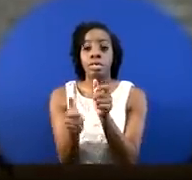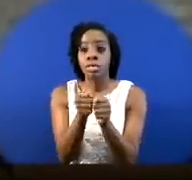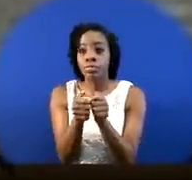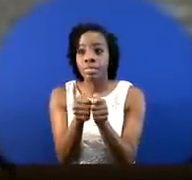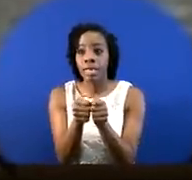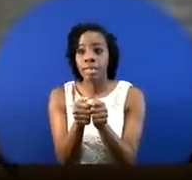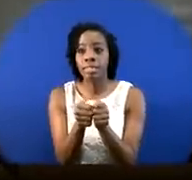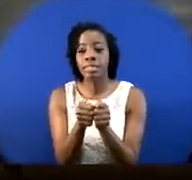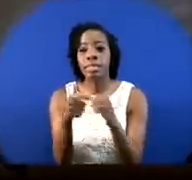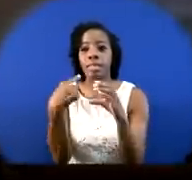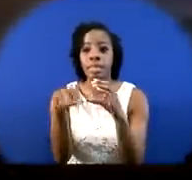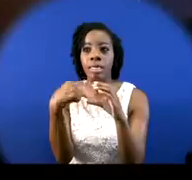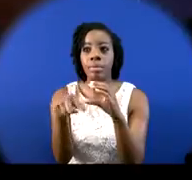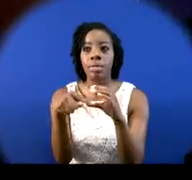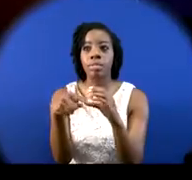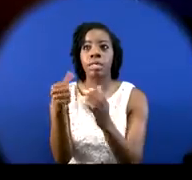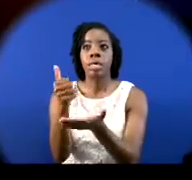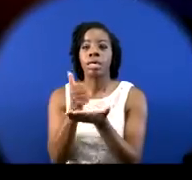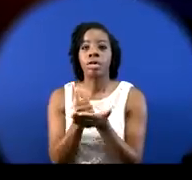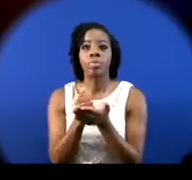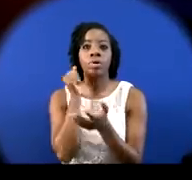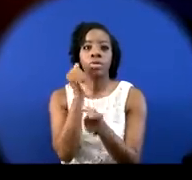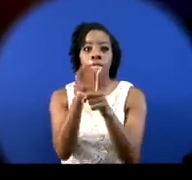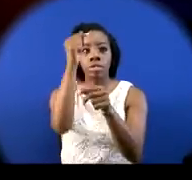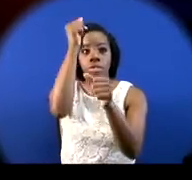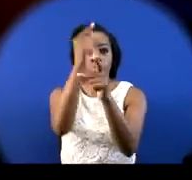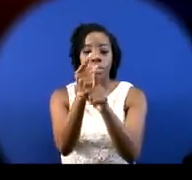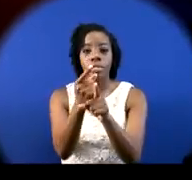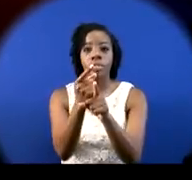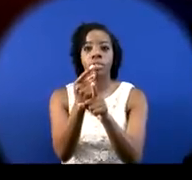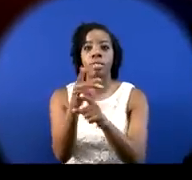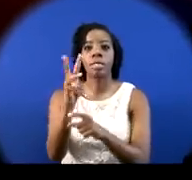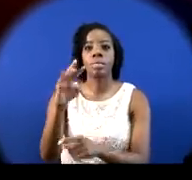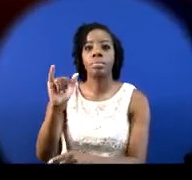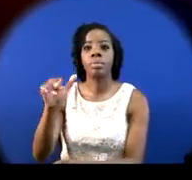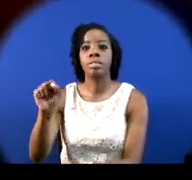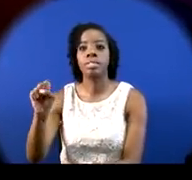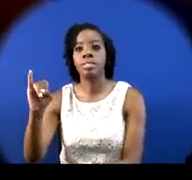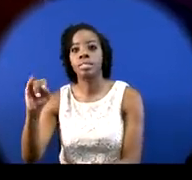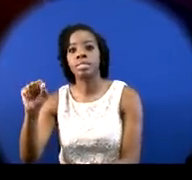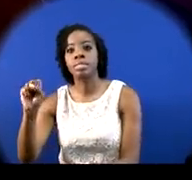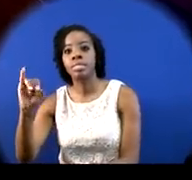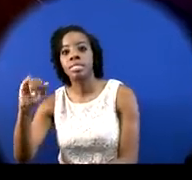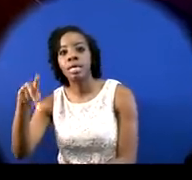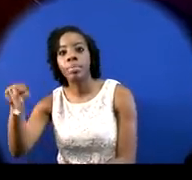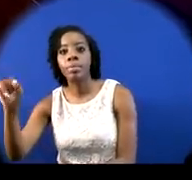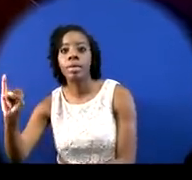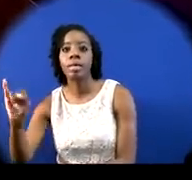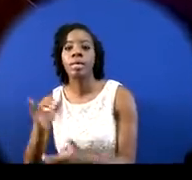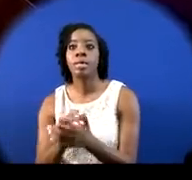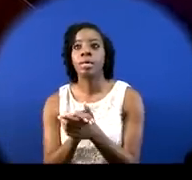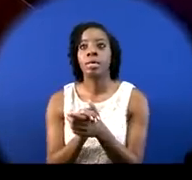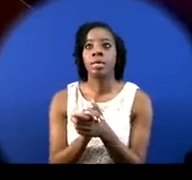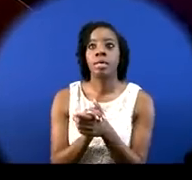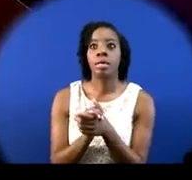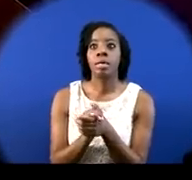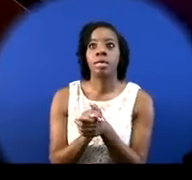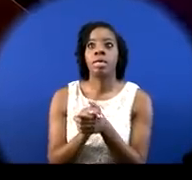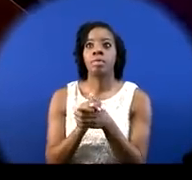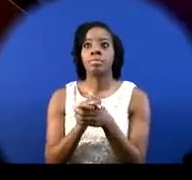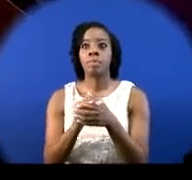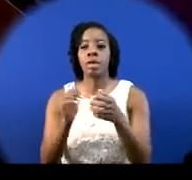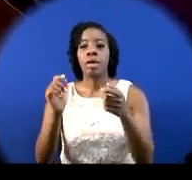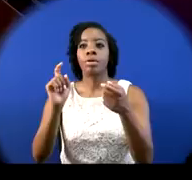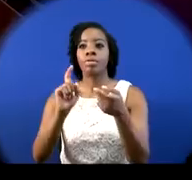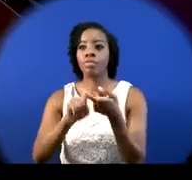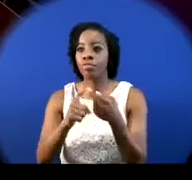to help our sisters and brothers in Mississippi who have been decimated by that experience. Some of our friends have lost